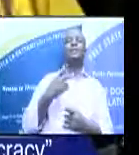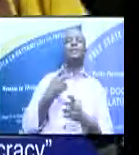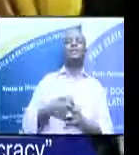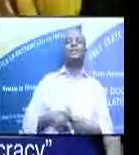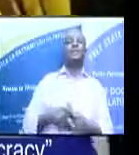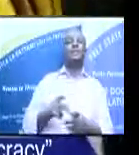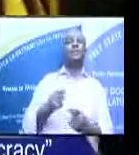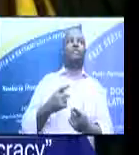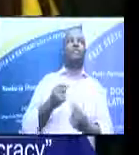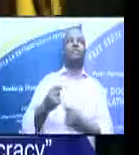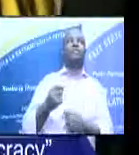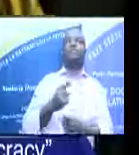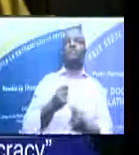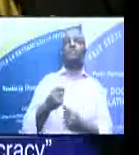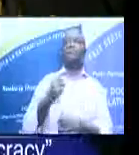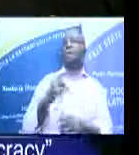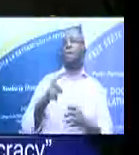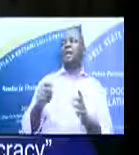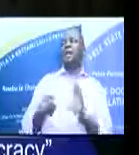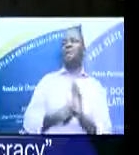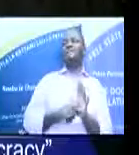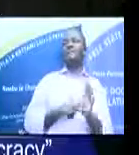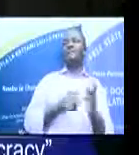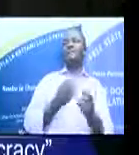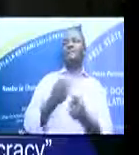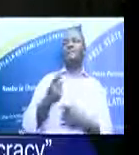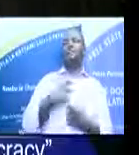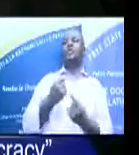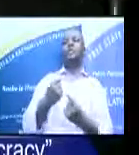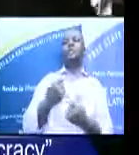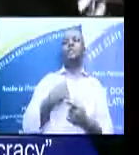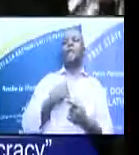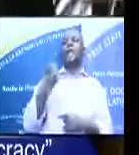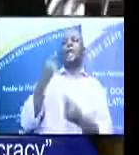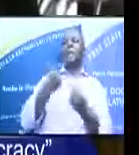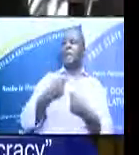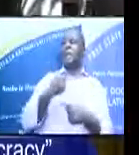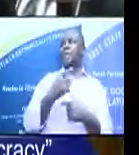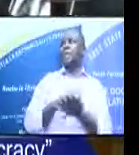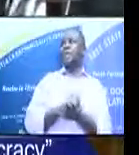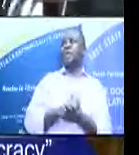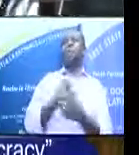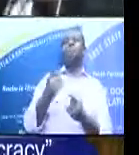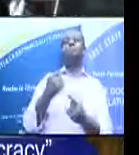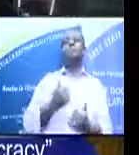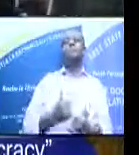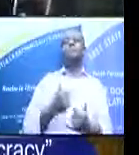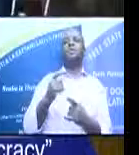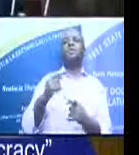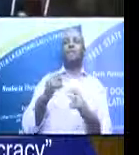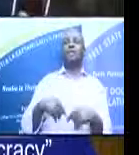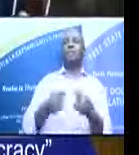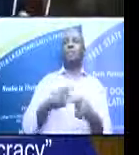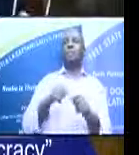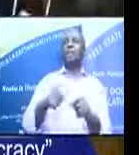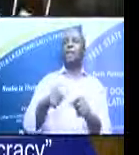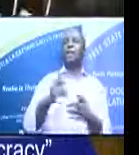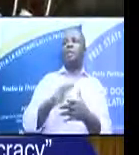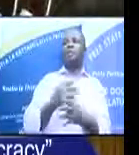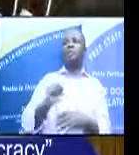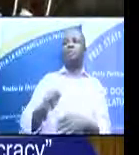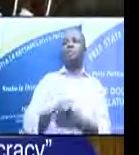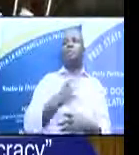keep doing all these things, contradicting me, making accusations, and I am unable to proceed because of